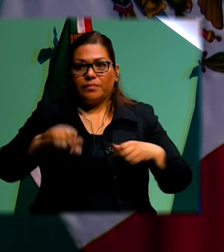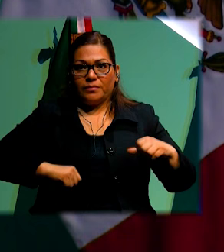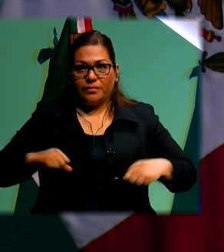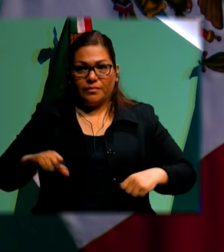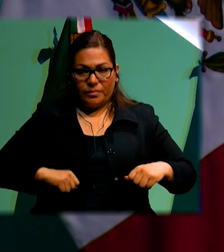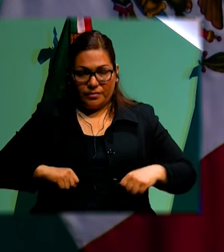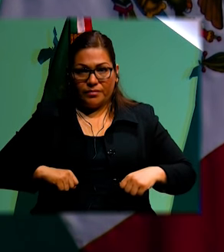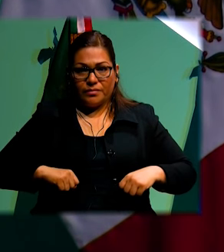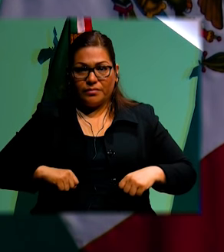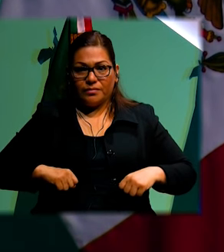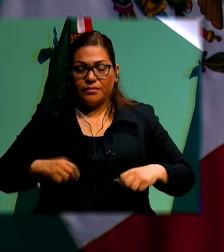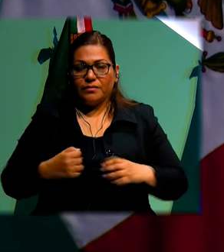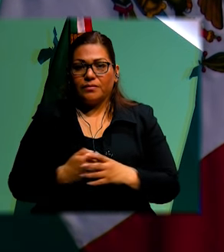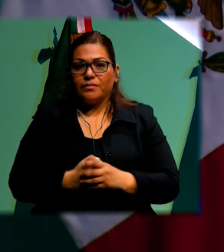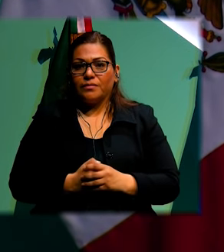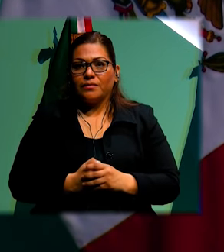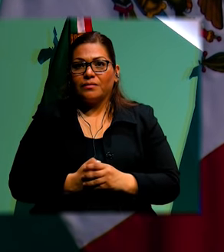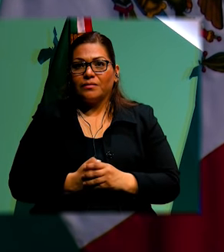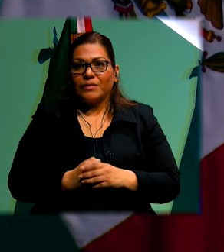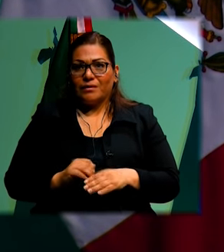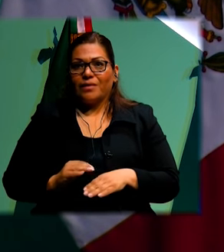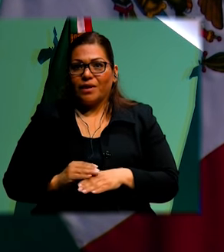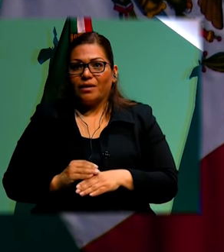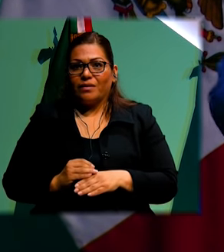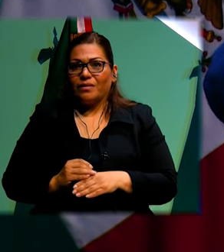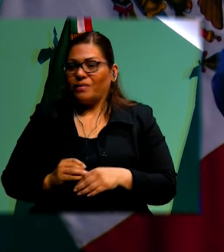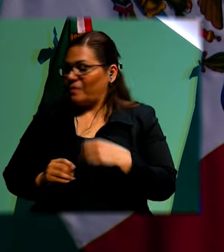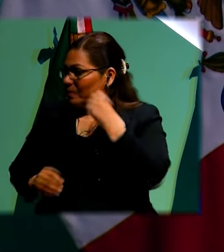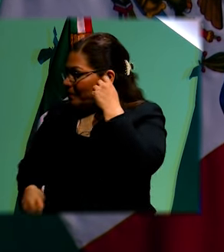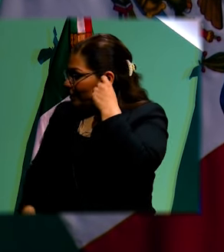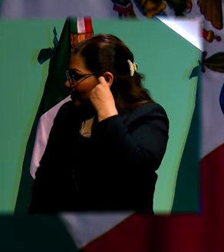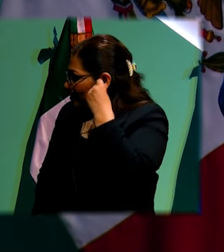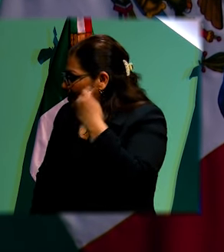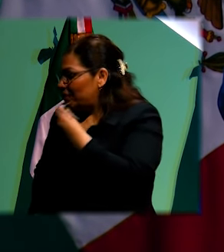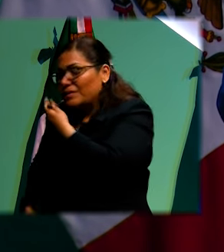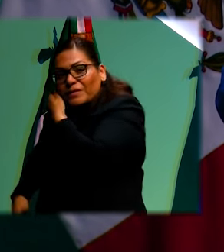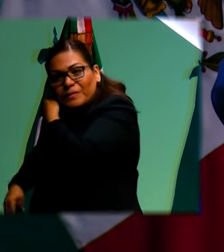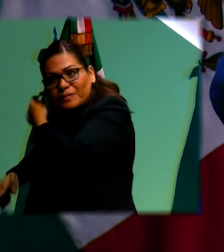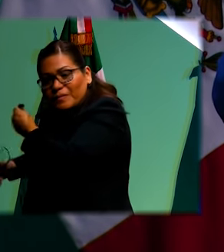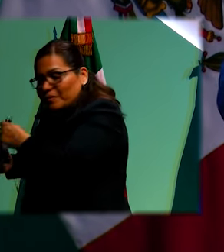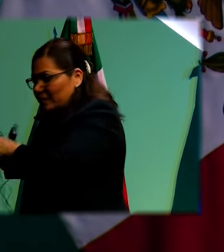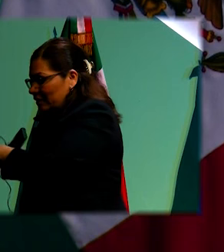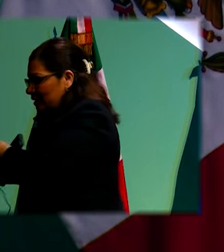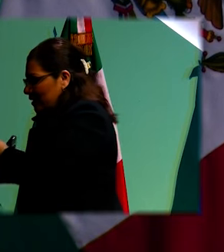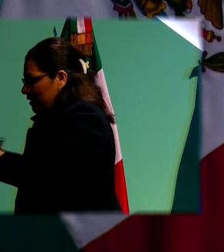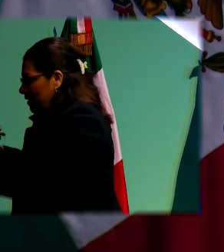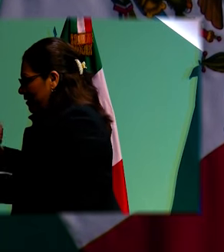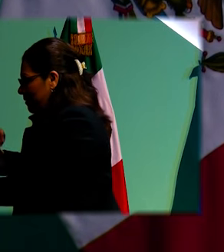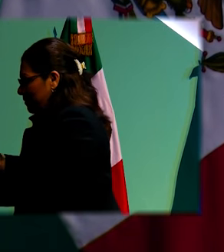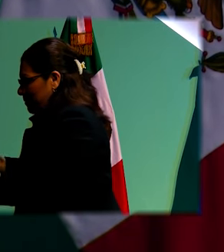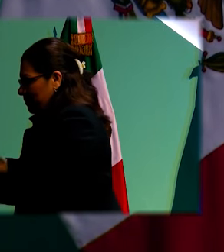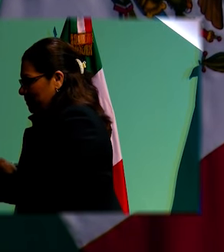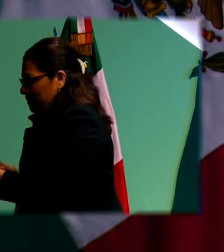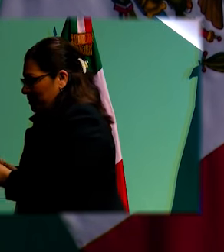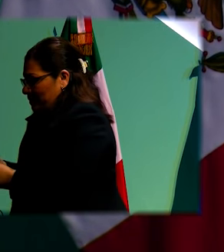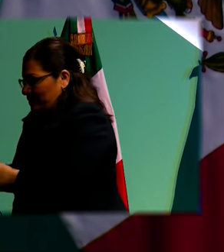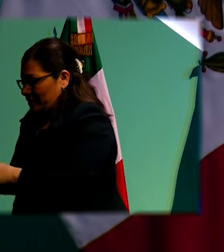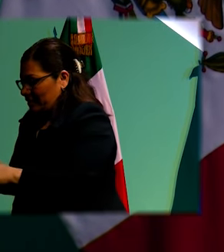where we get the normative behavior, whether it be community-based,